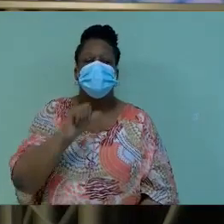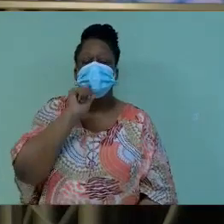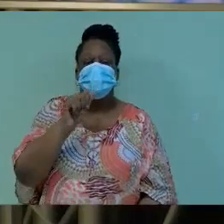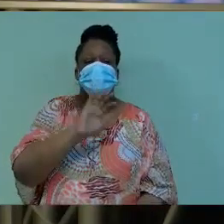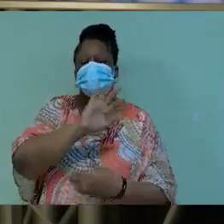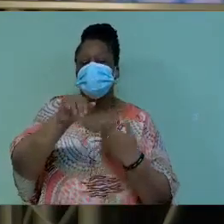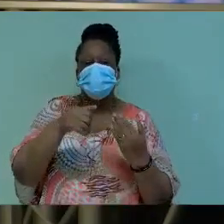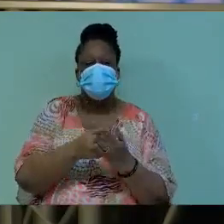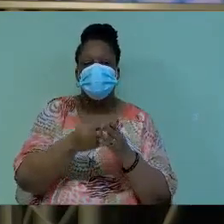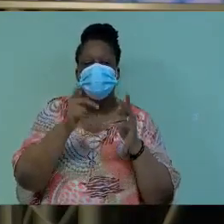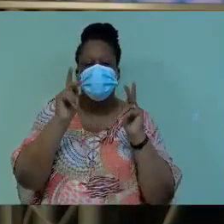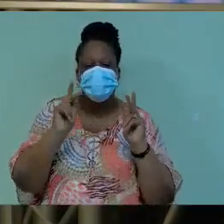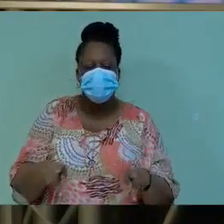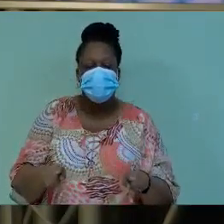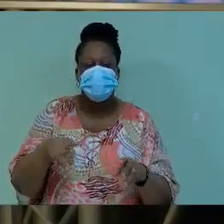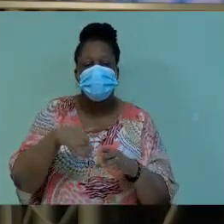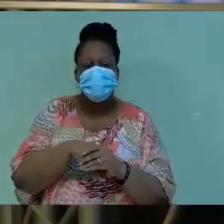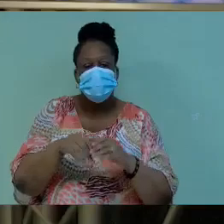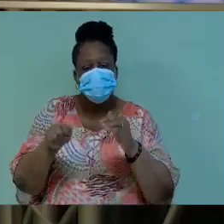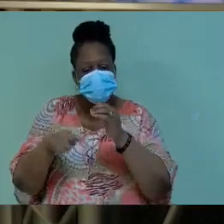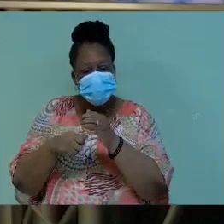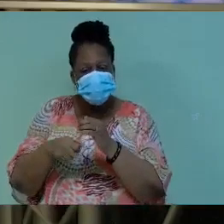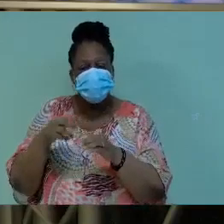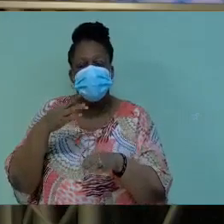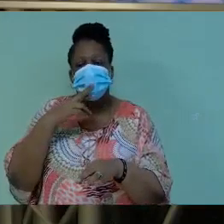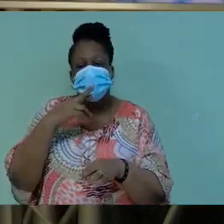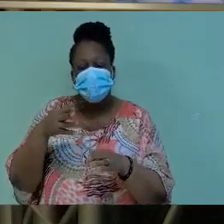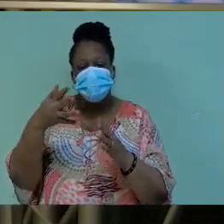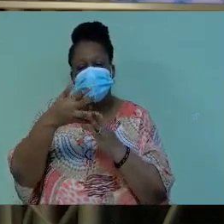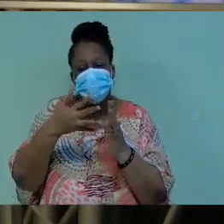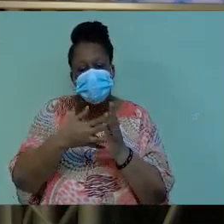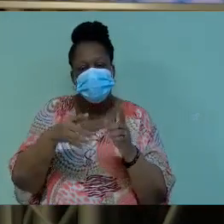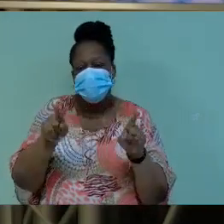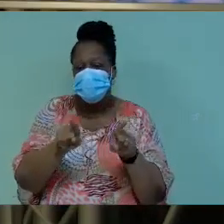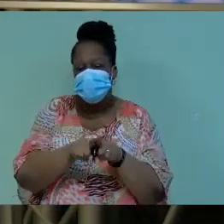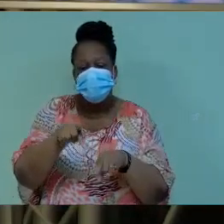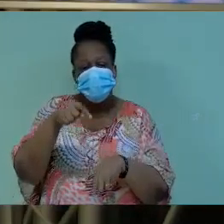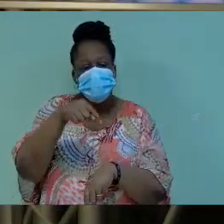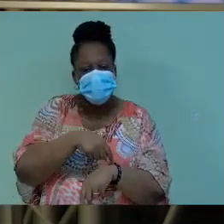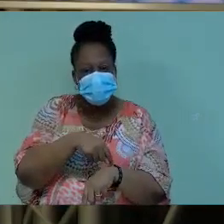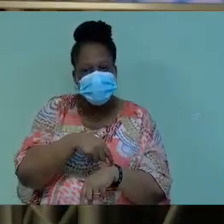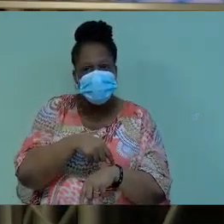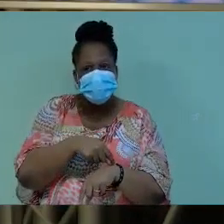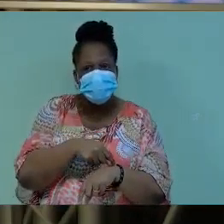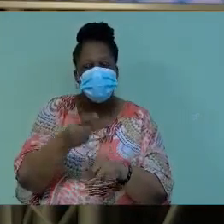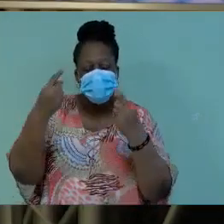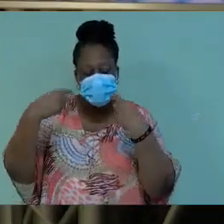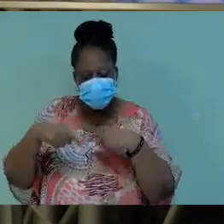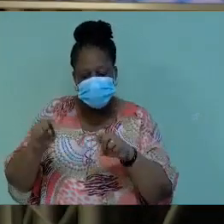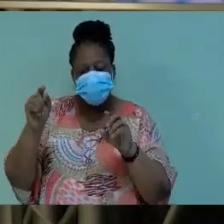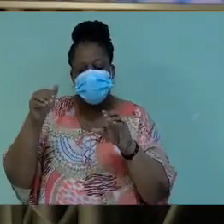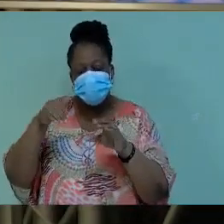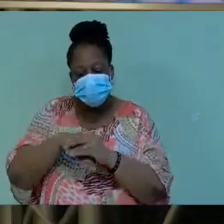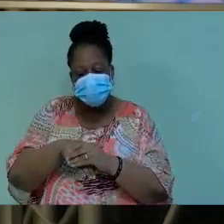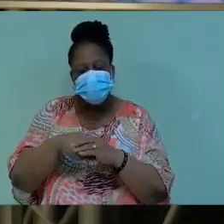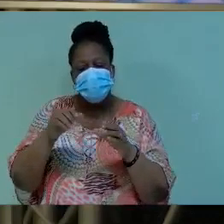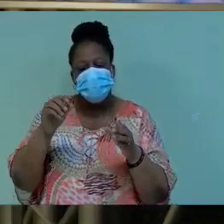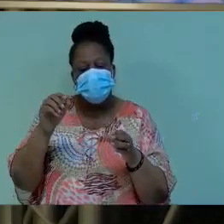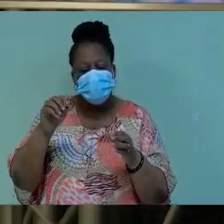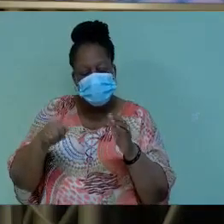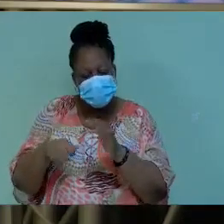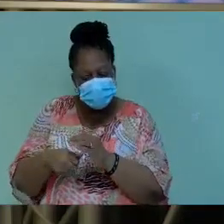quarantine are tested at the same time. And so remember, you enter quarantine at different times.